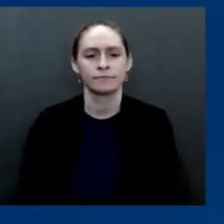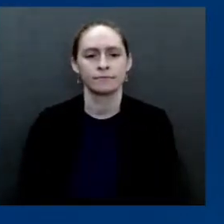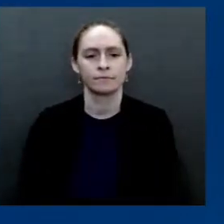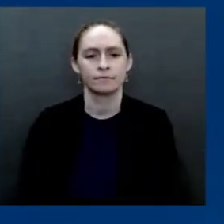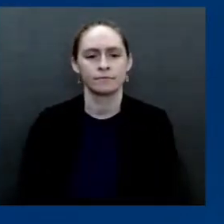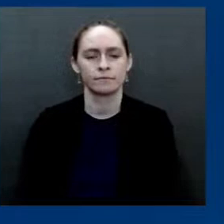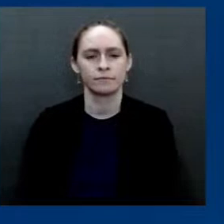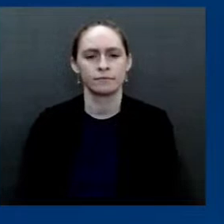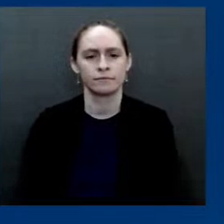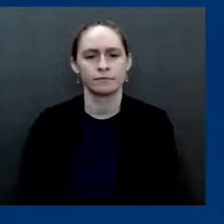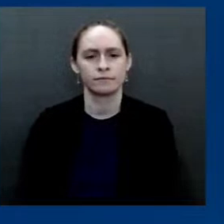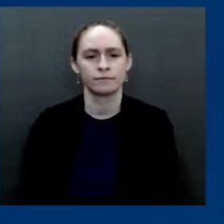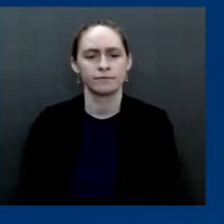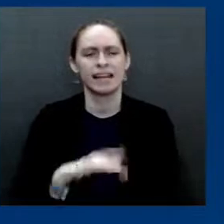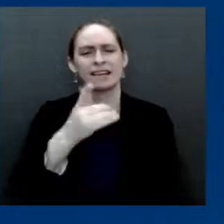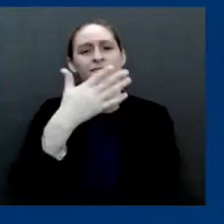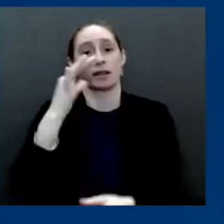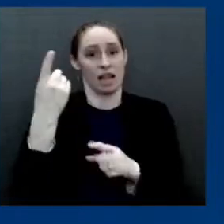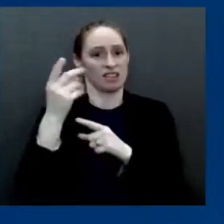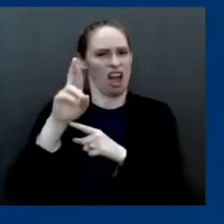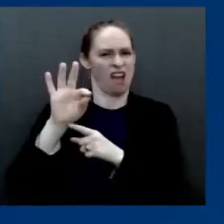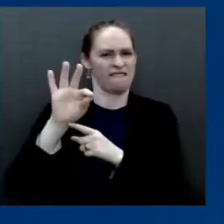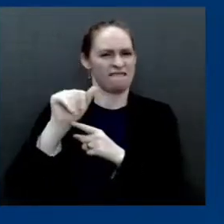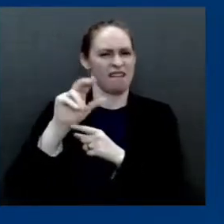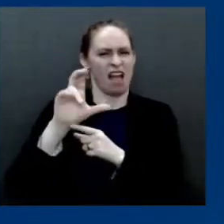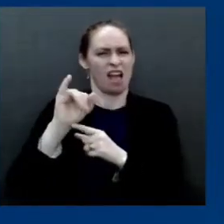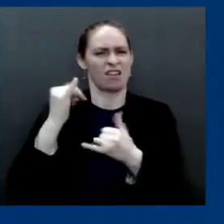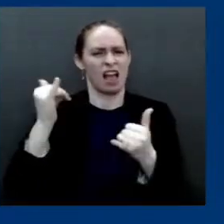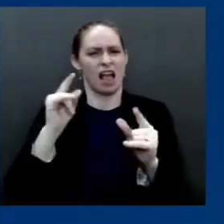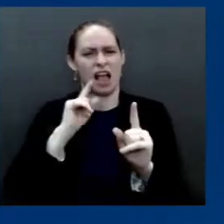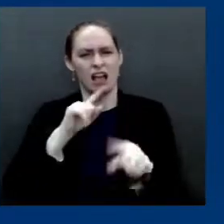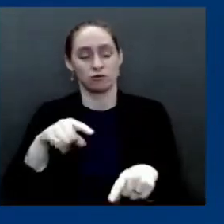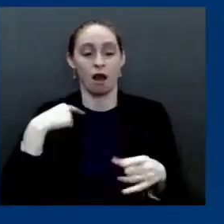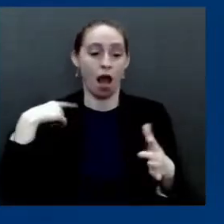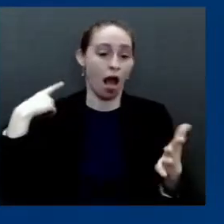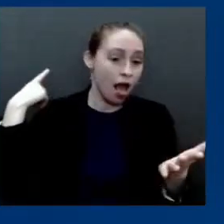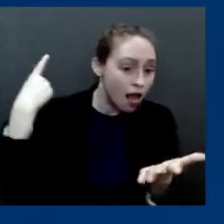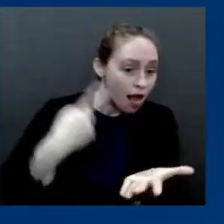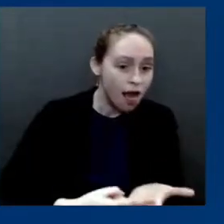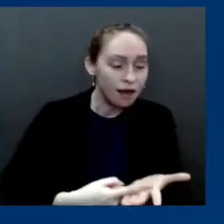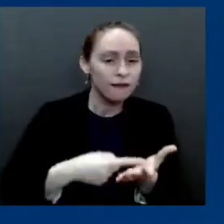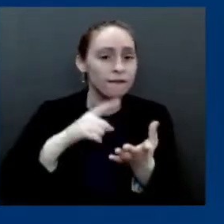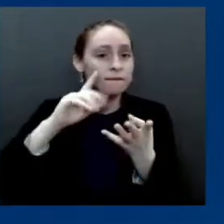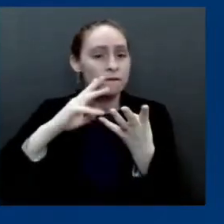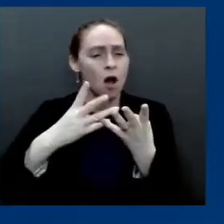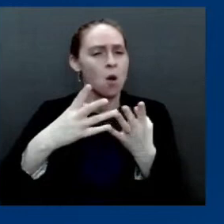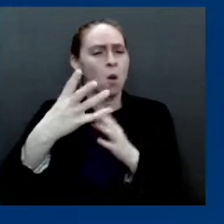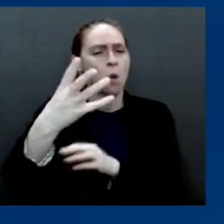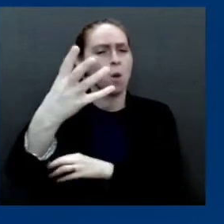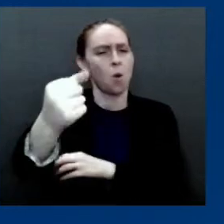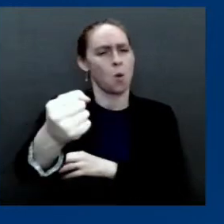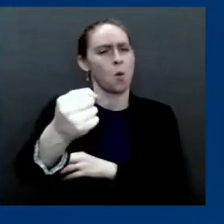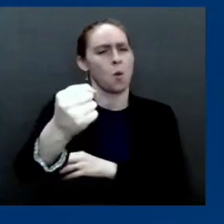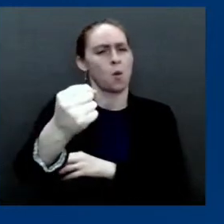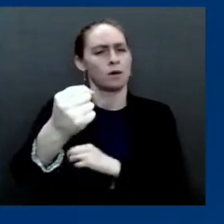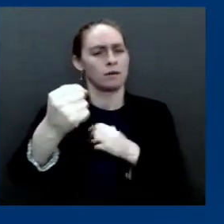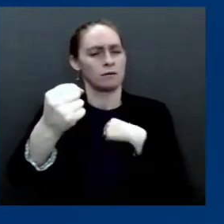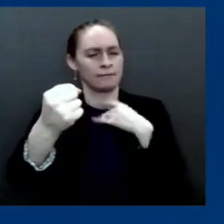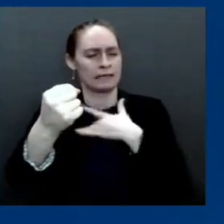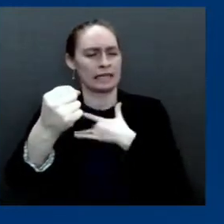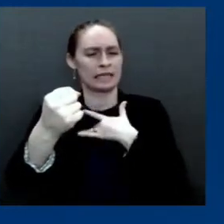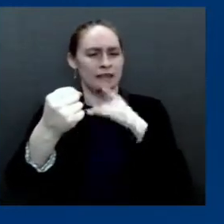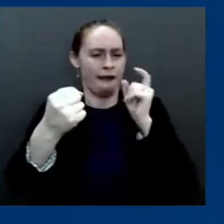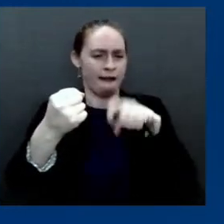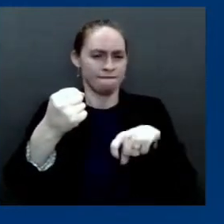the durability of protection, particularly against severe disease, for the third shot booster of an